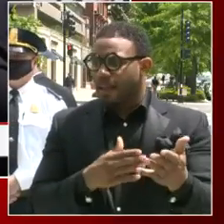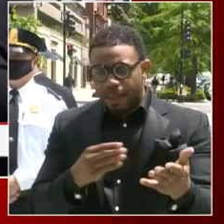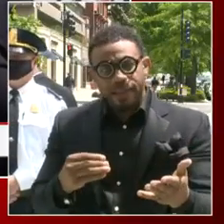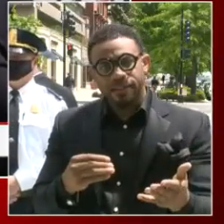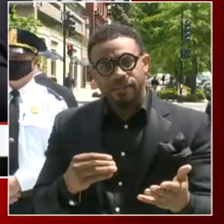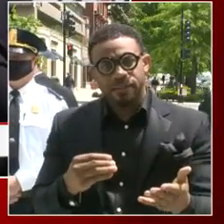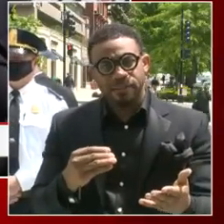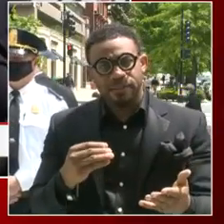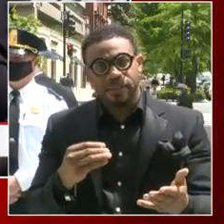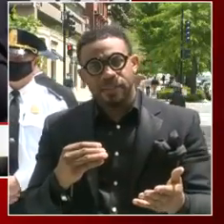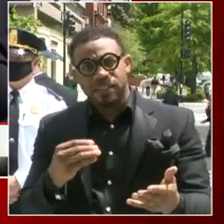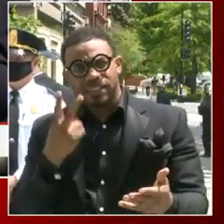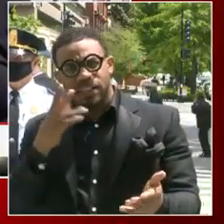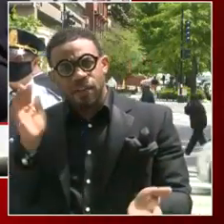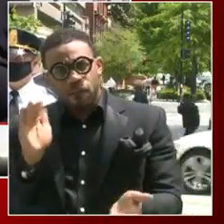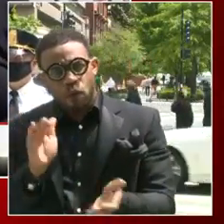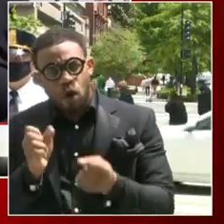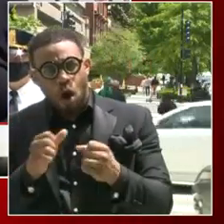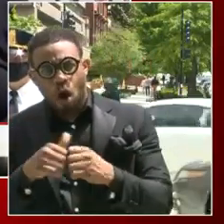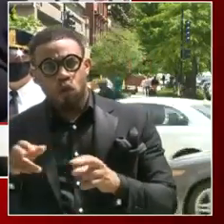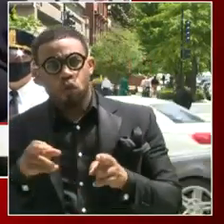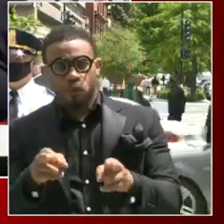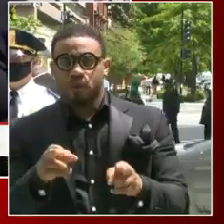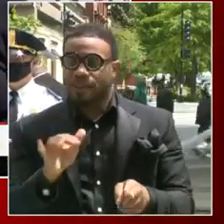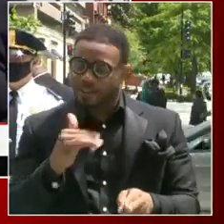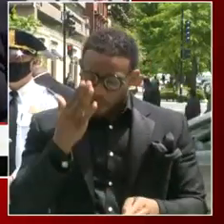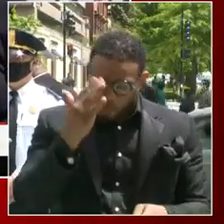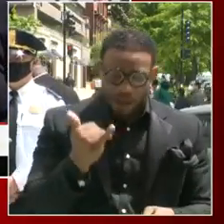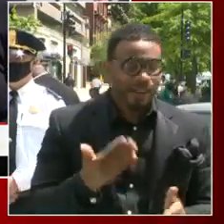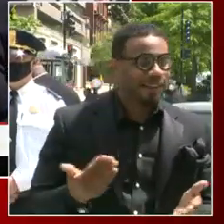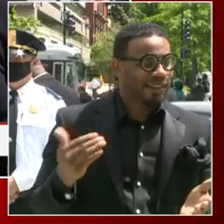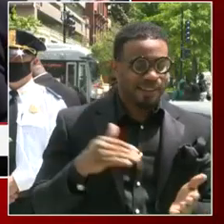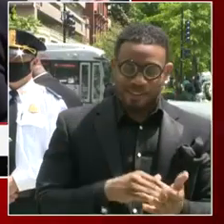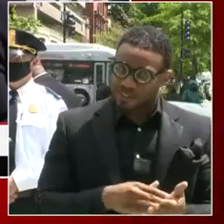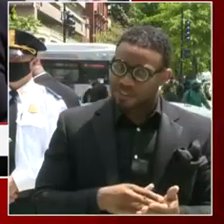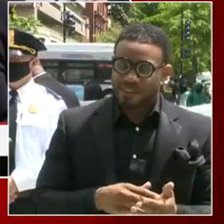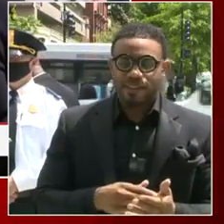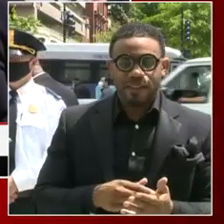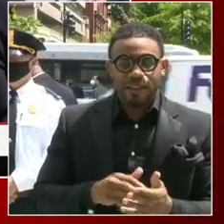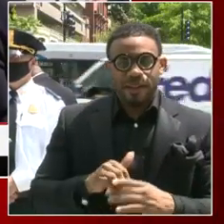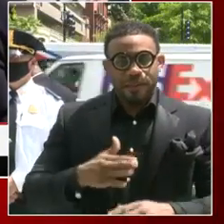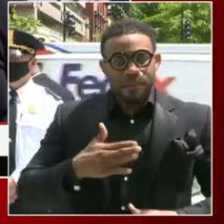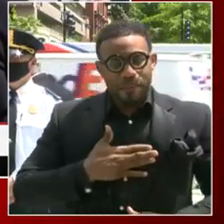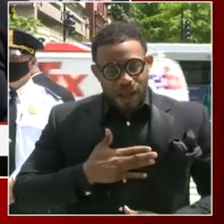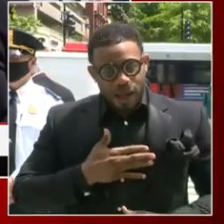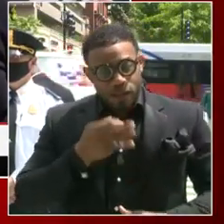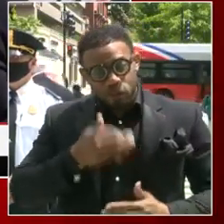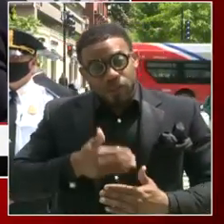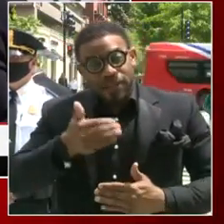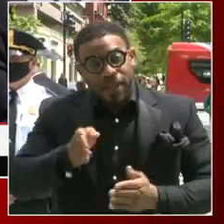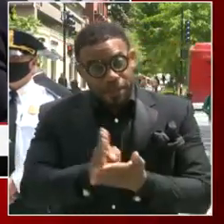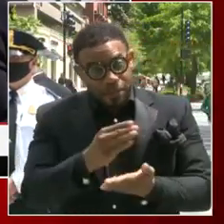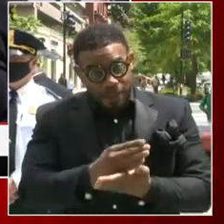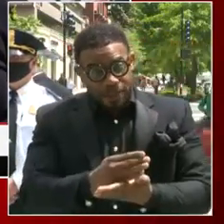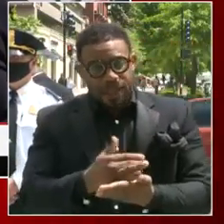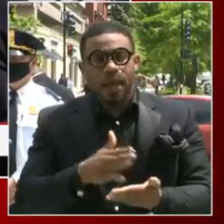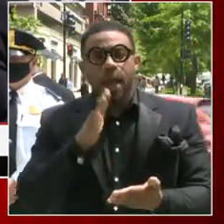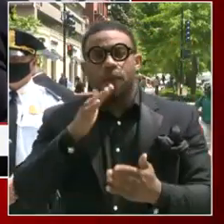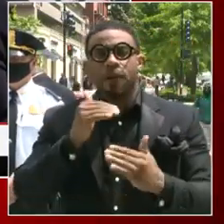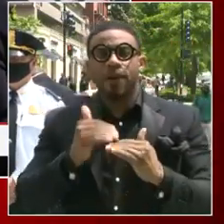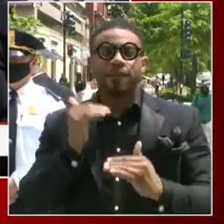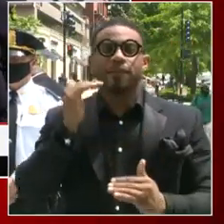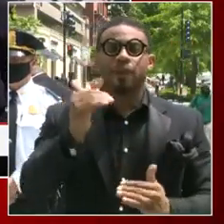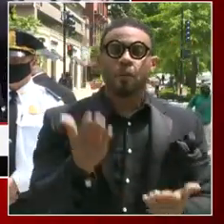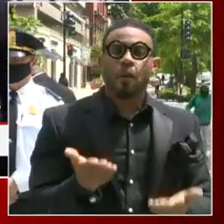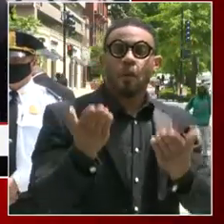and see fewer cars on our roads, which is why, again, in my upcoming budget, I will advance